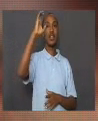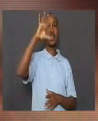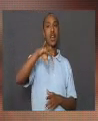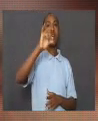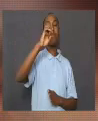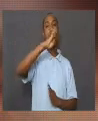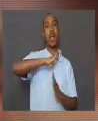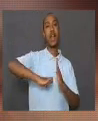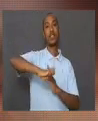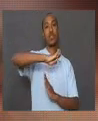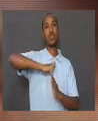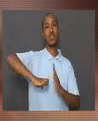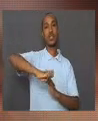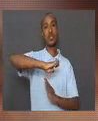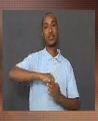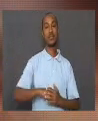the electron.